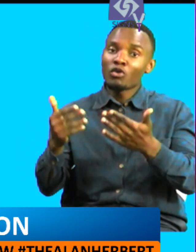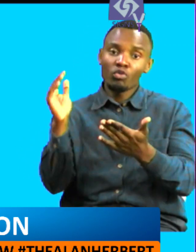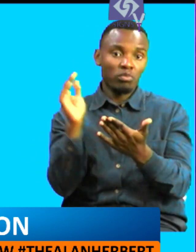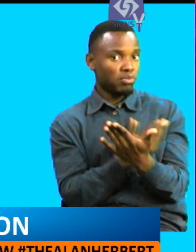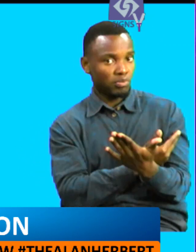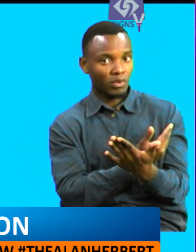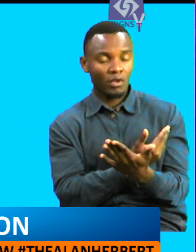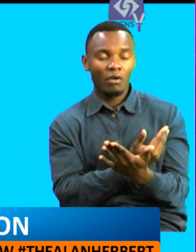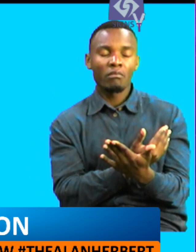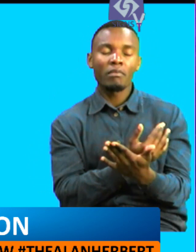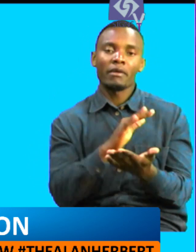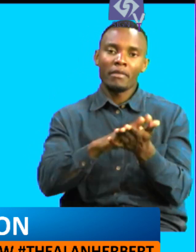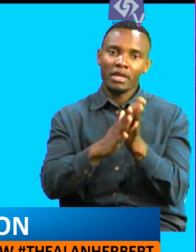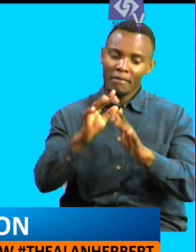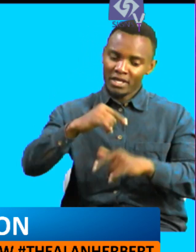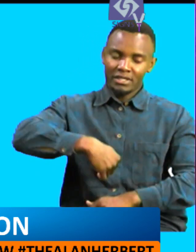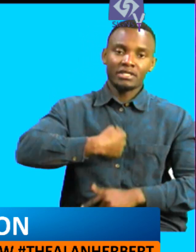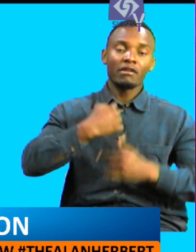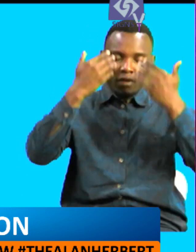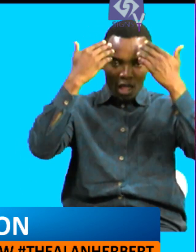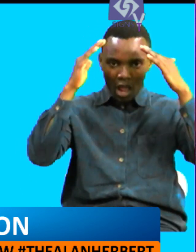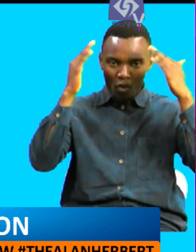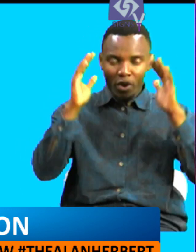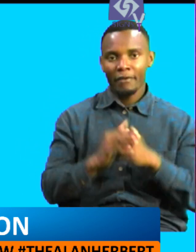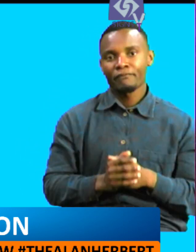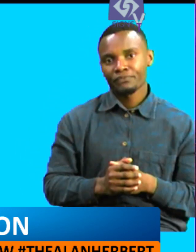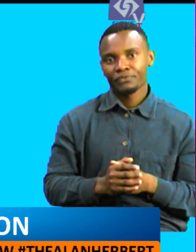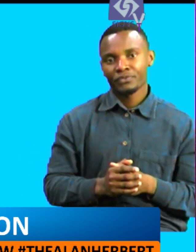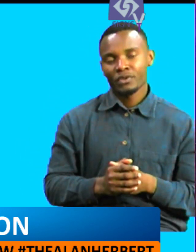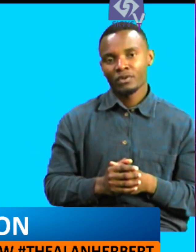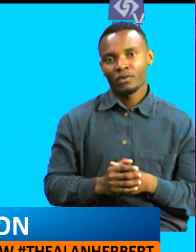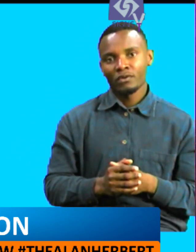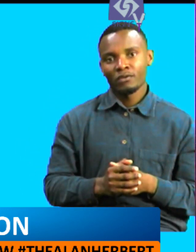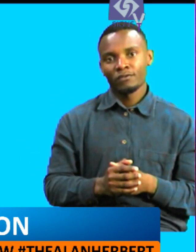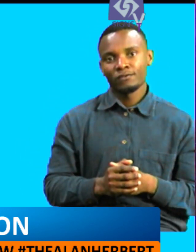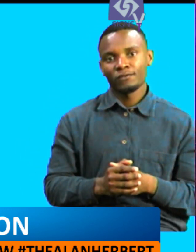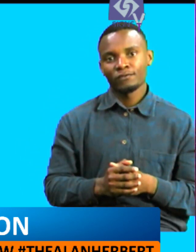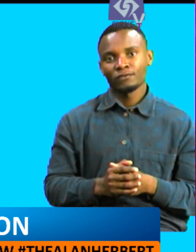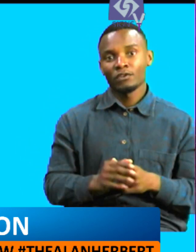with by being self-aware, and also by